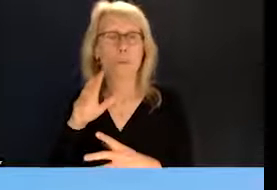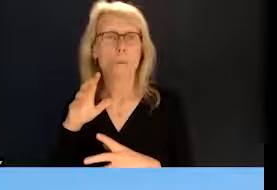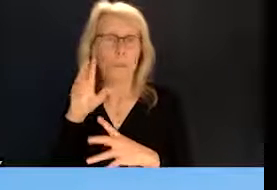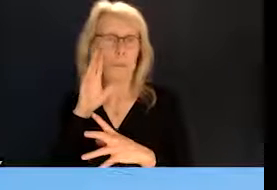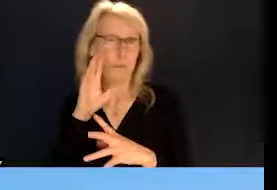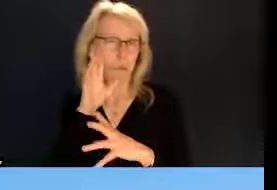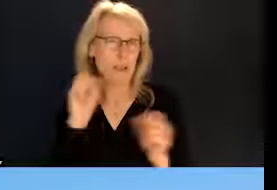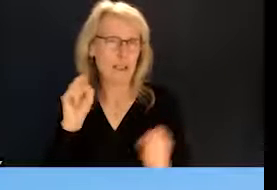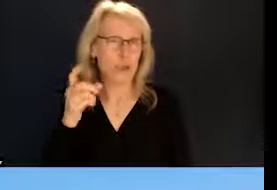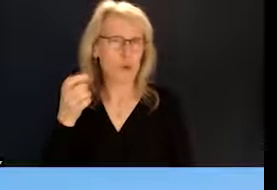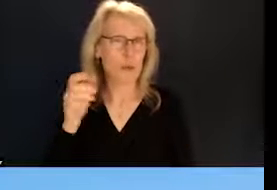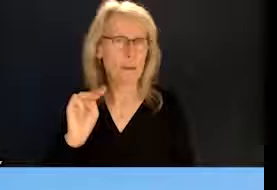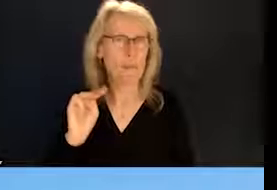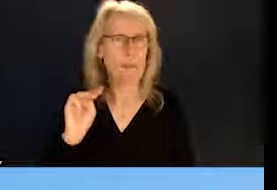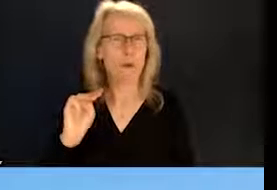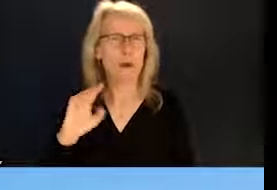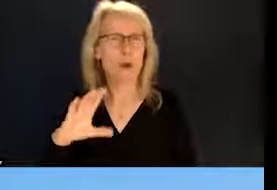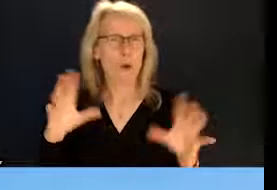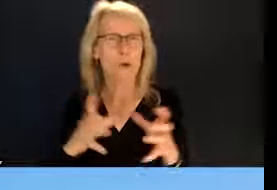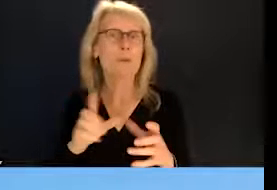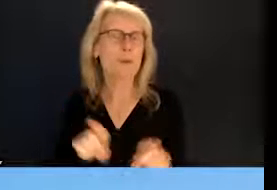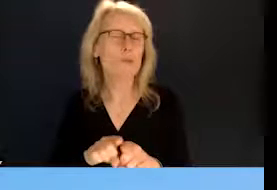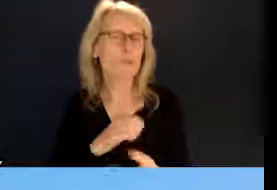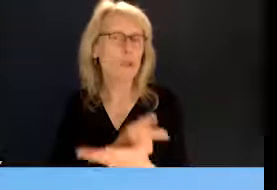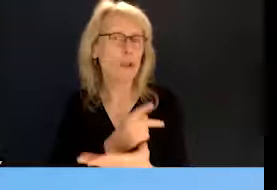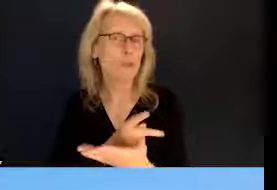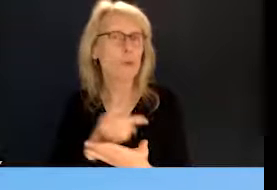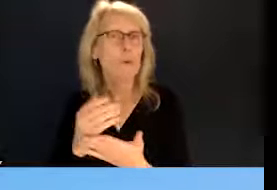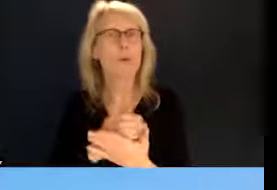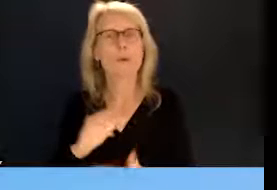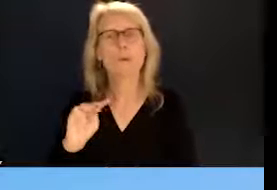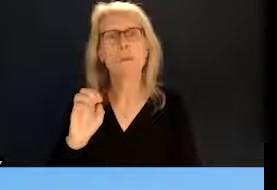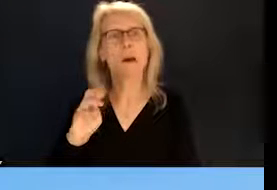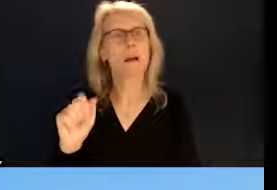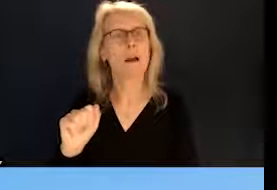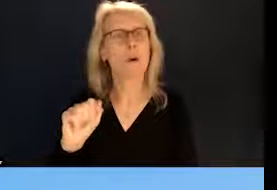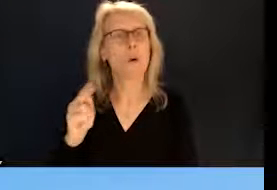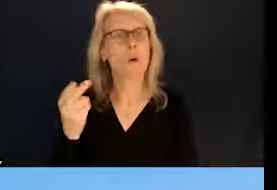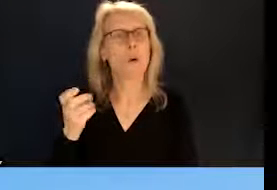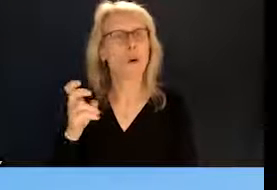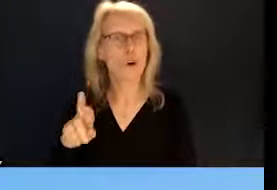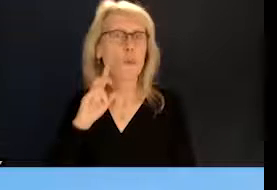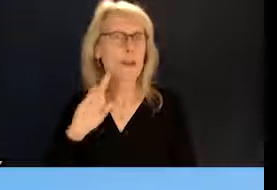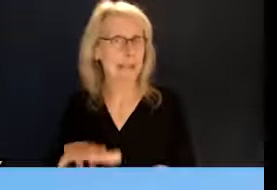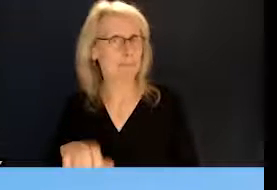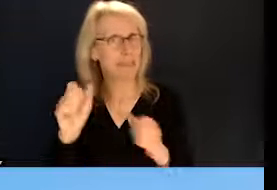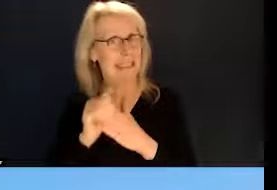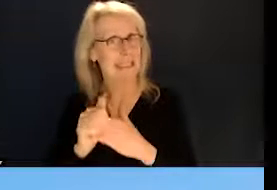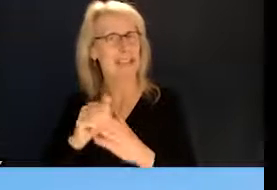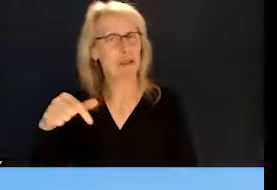course, and Monica Hoger, who's a student in the class, is going to lead the Q&A. And in advance of